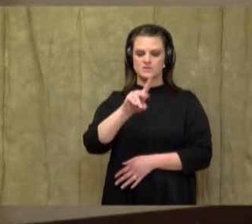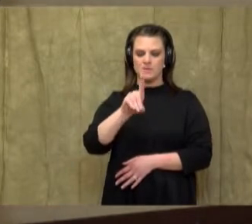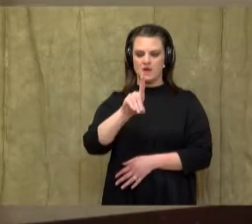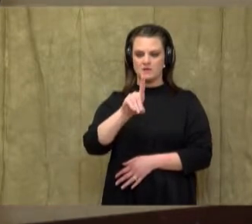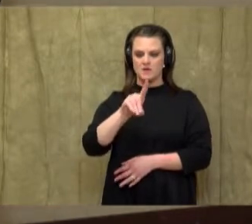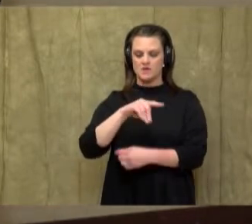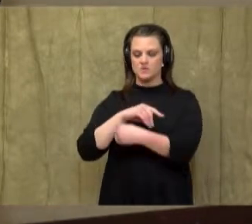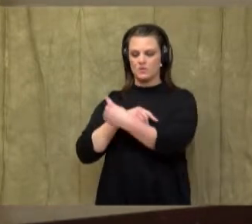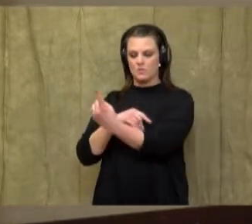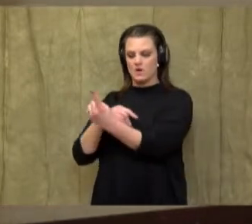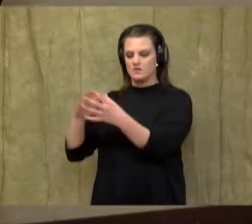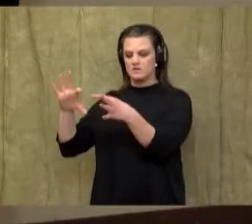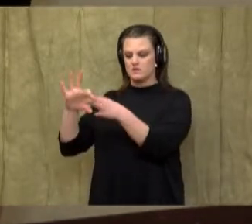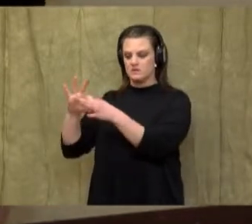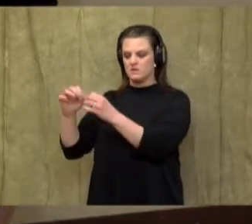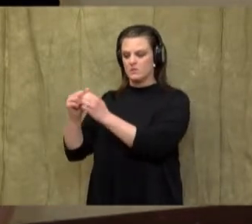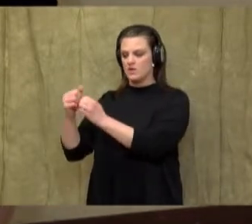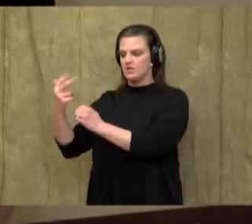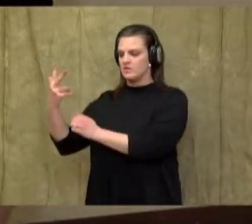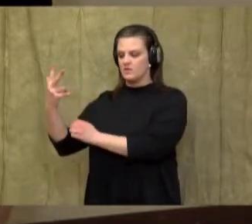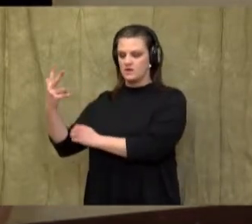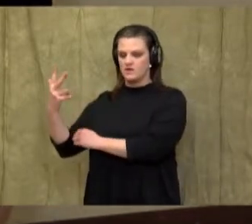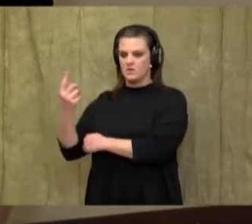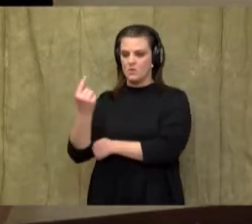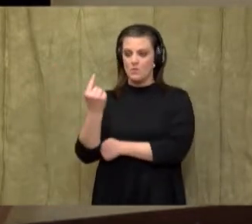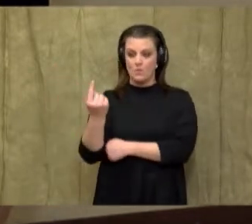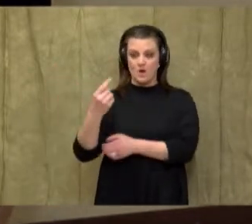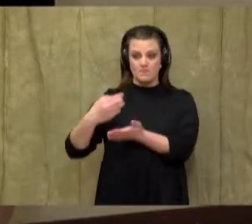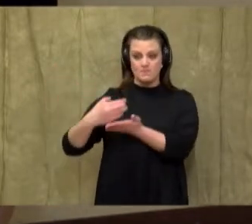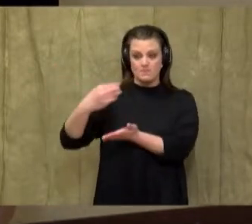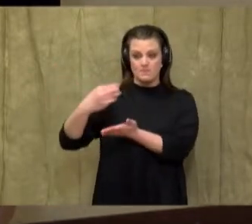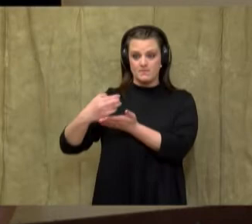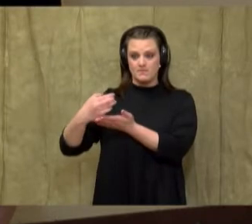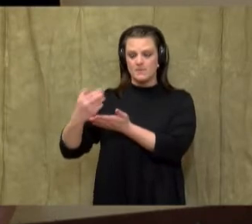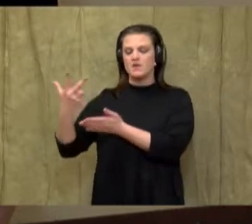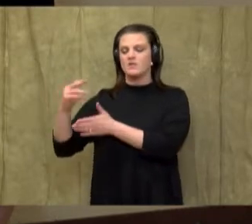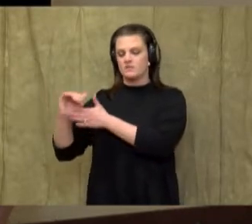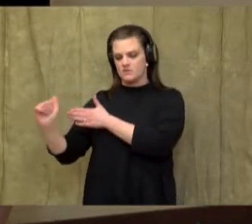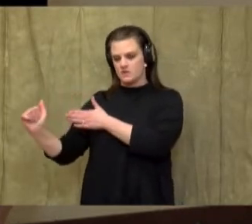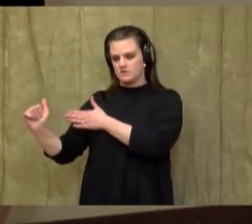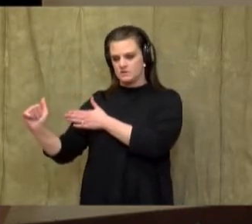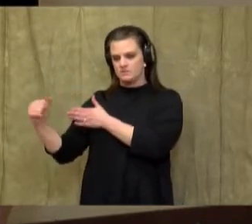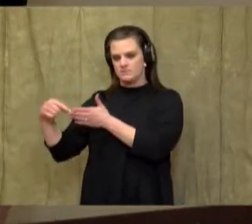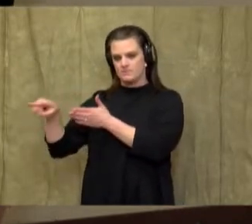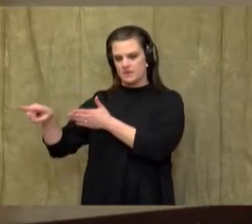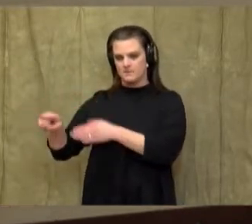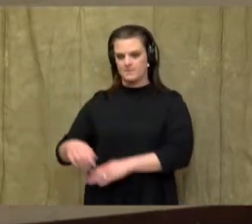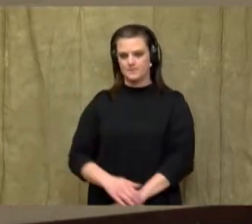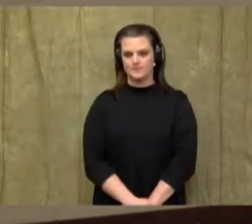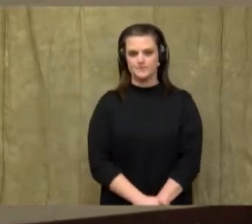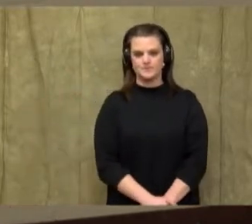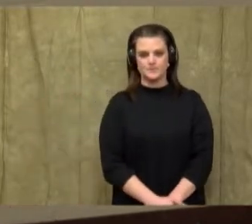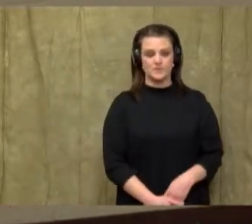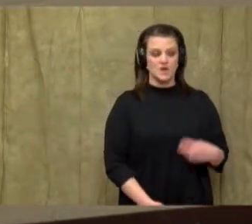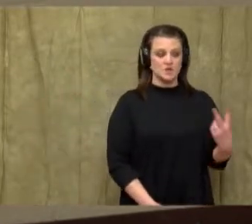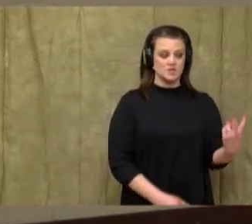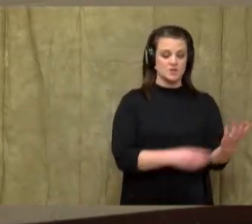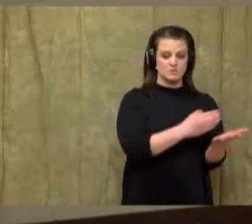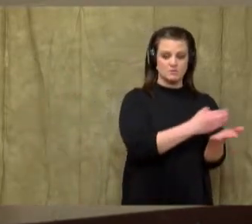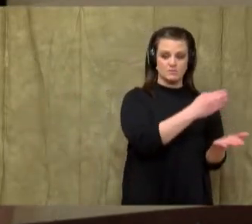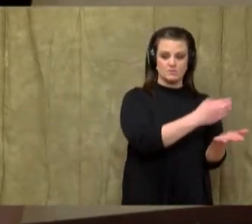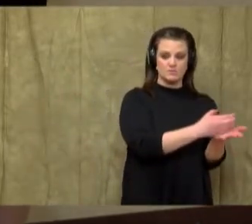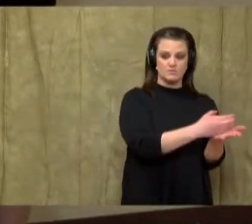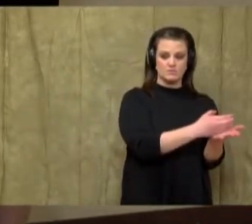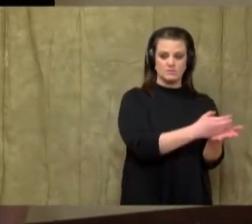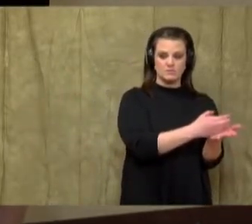1 corresponds with 3. 1 yogurt cup for $3. 2 yogurt cups.